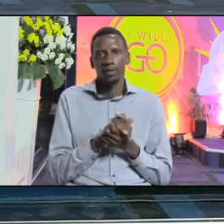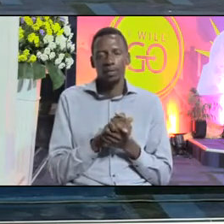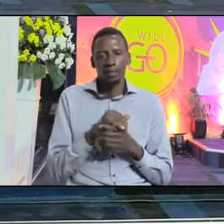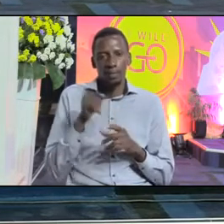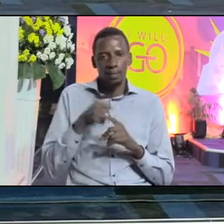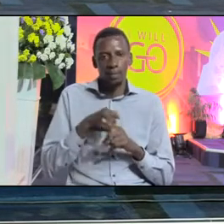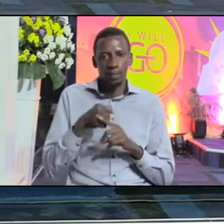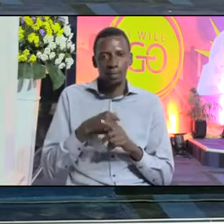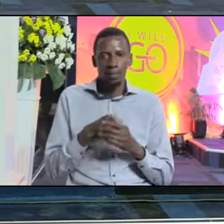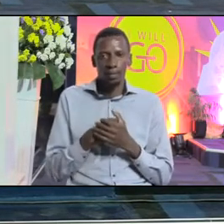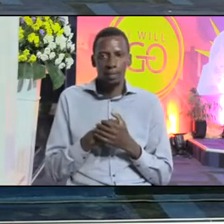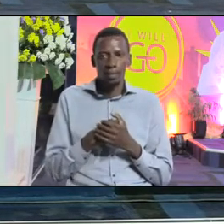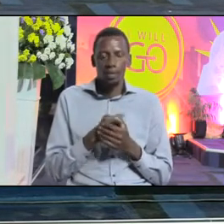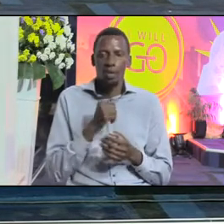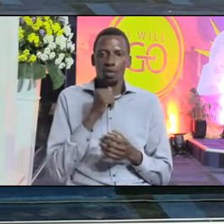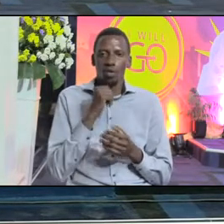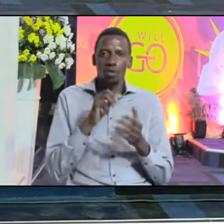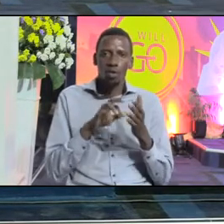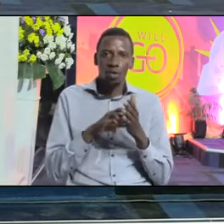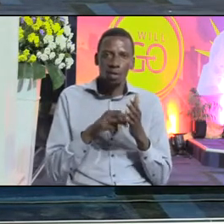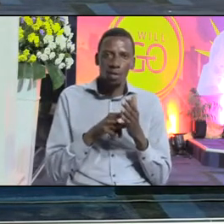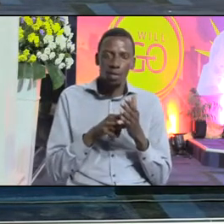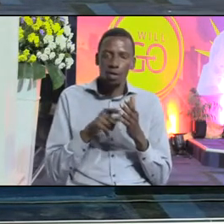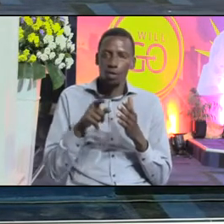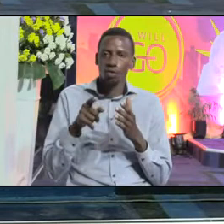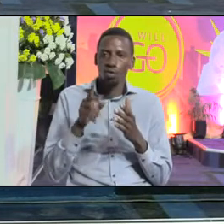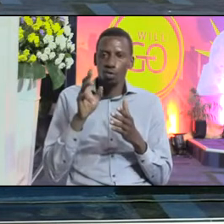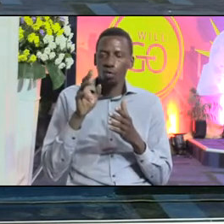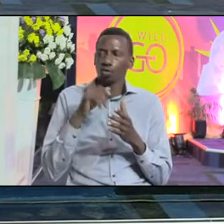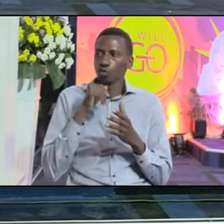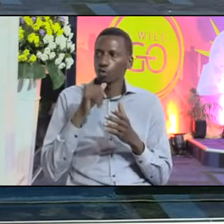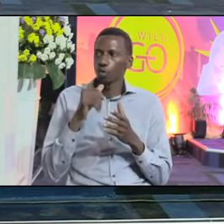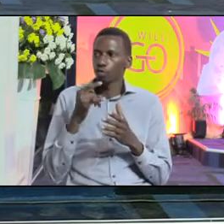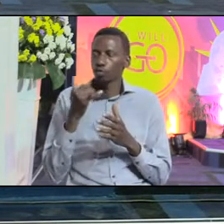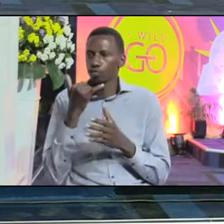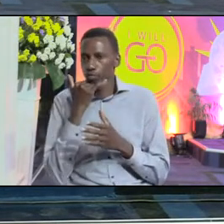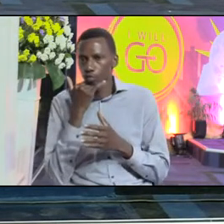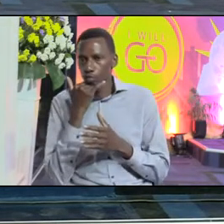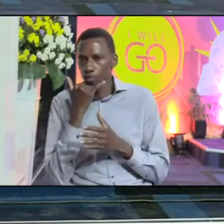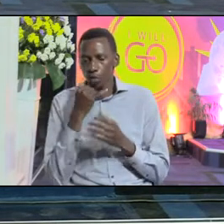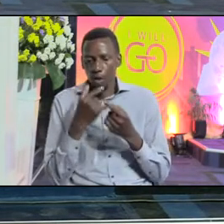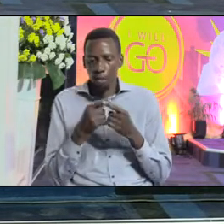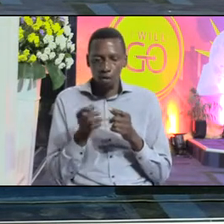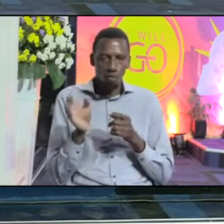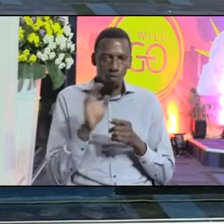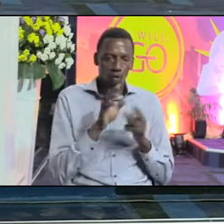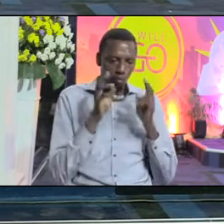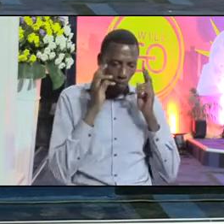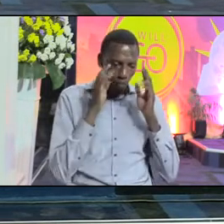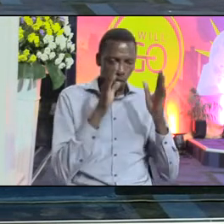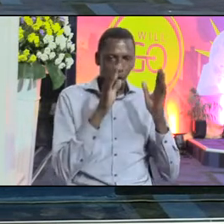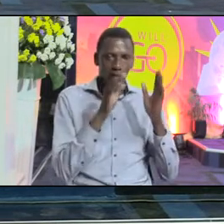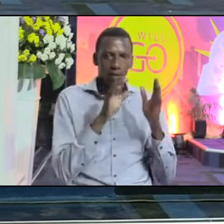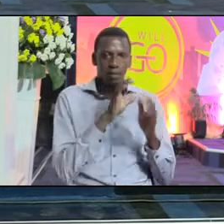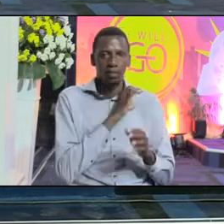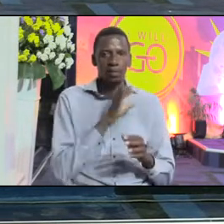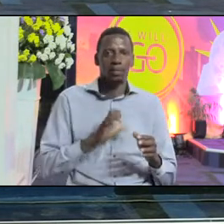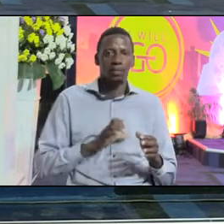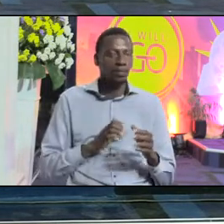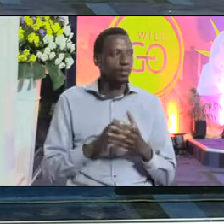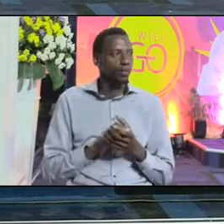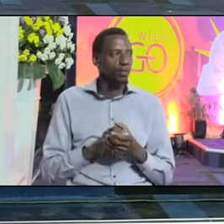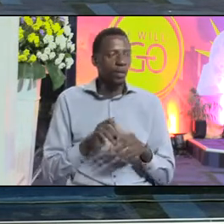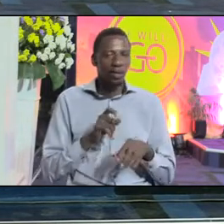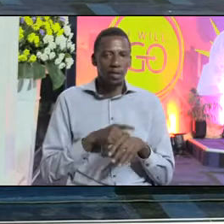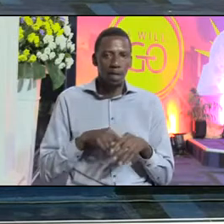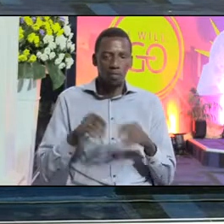Amen. It doesn't mean that you wouldn't make mistakes, but you turn and look at Christ. Hello, somebody. And